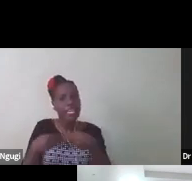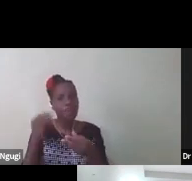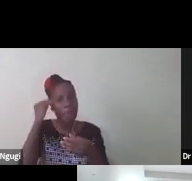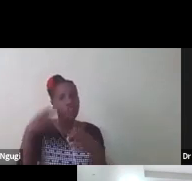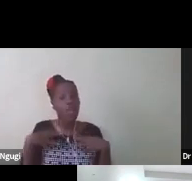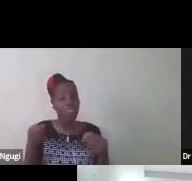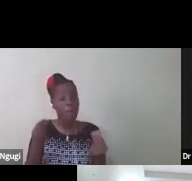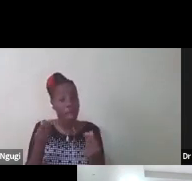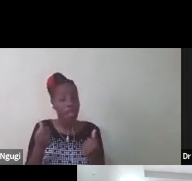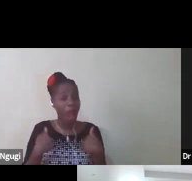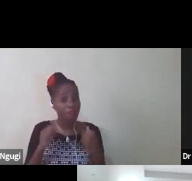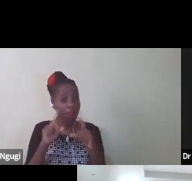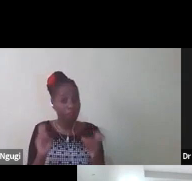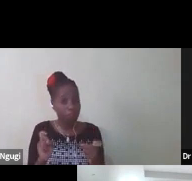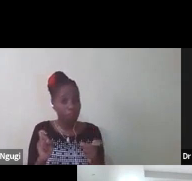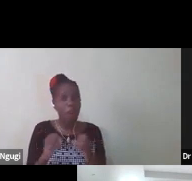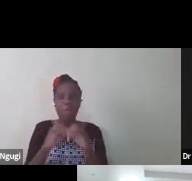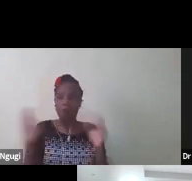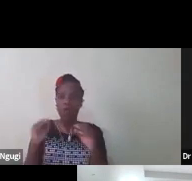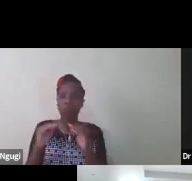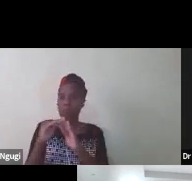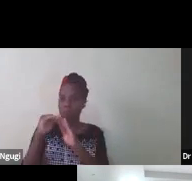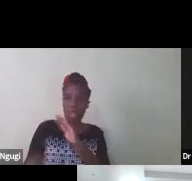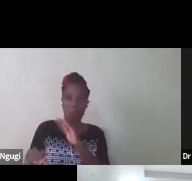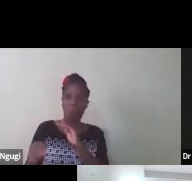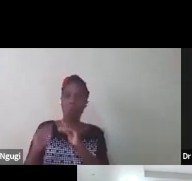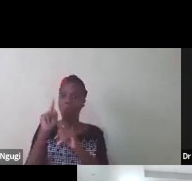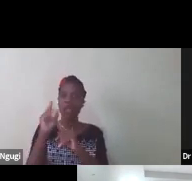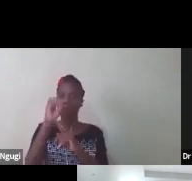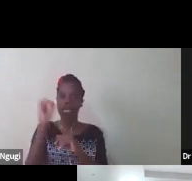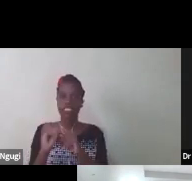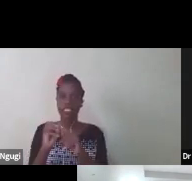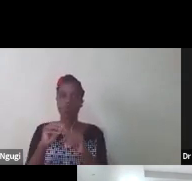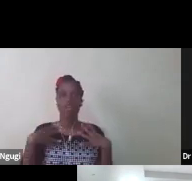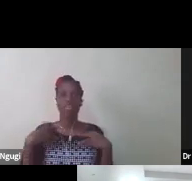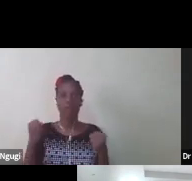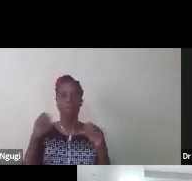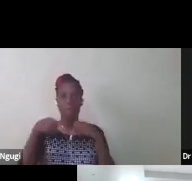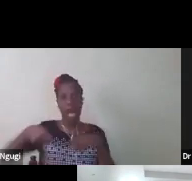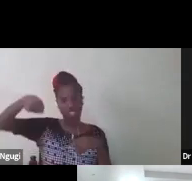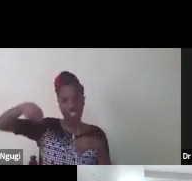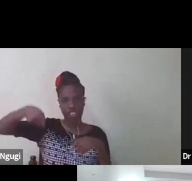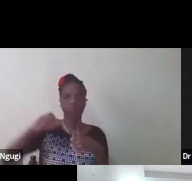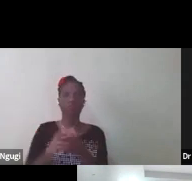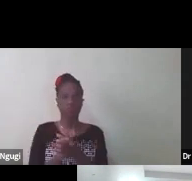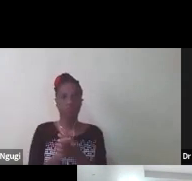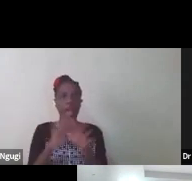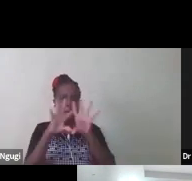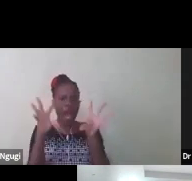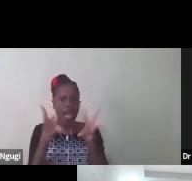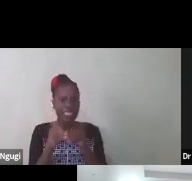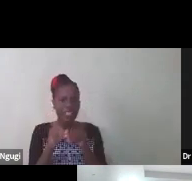many governments, it's less than 1% of the health budget. So you can imagine what